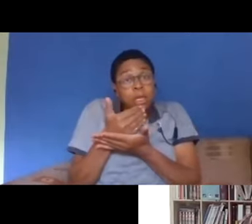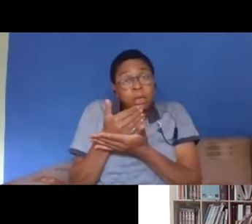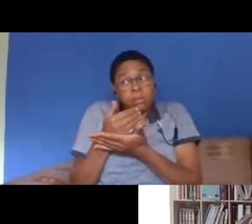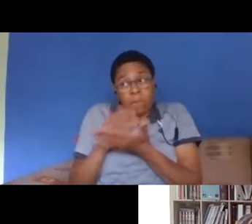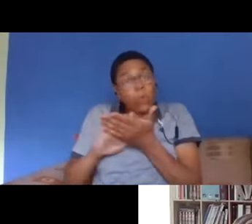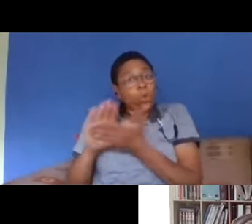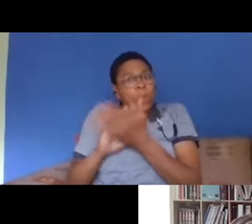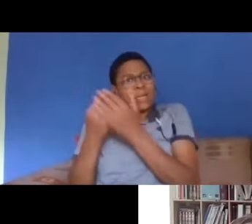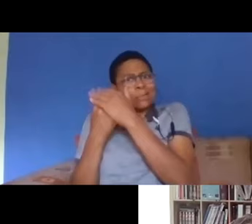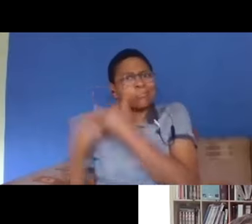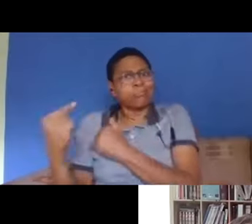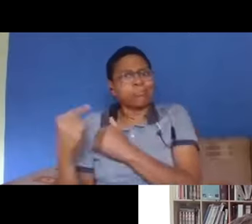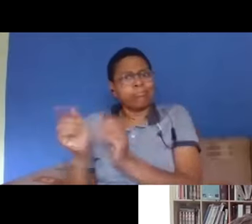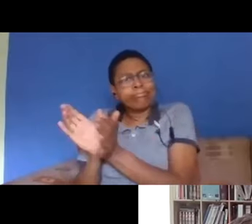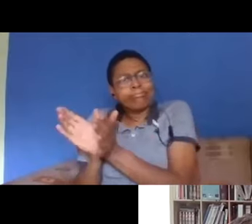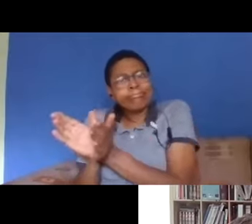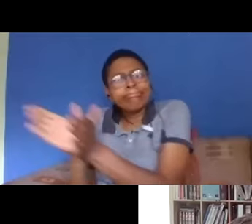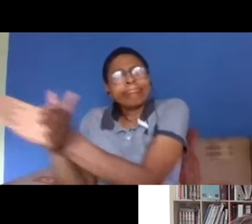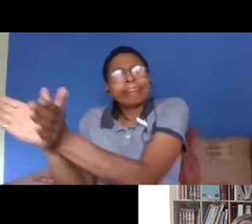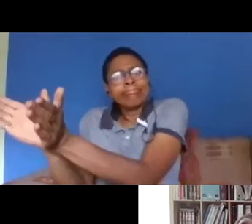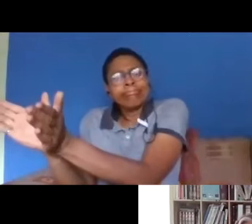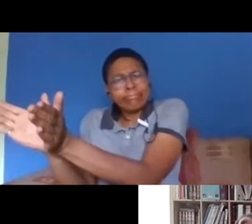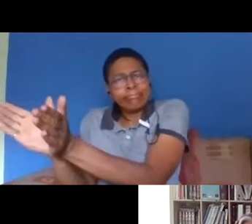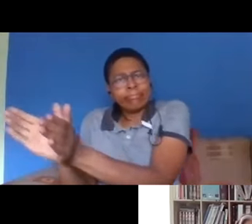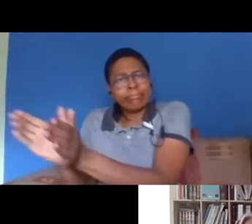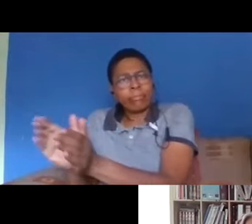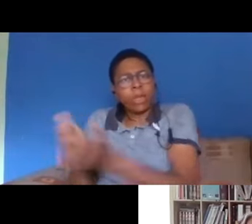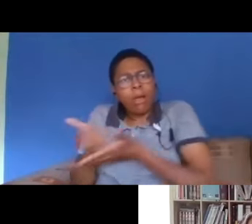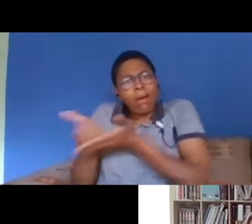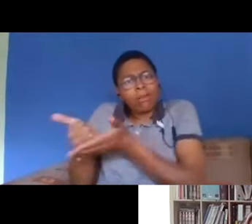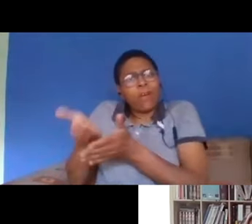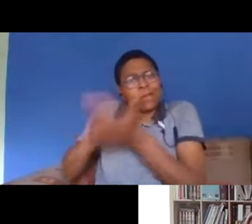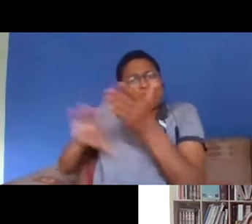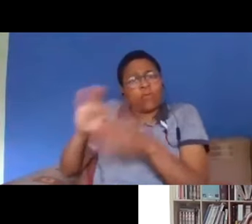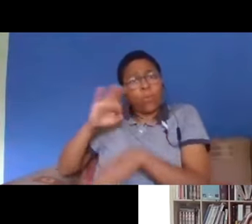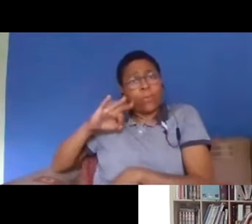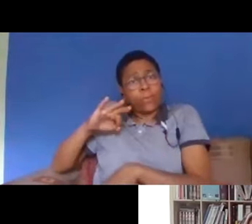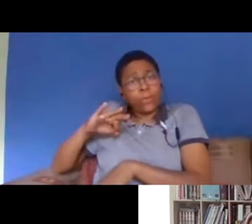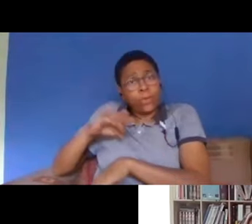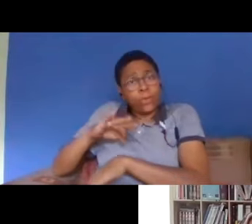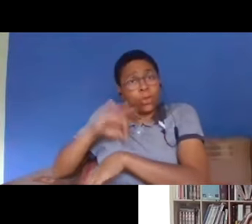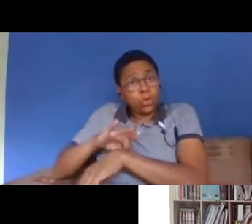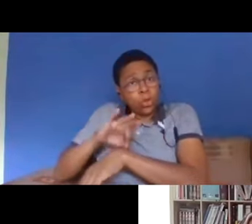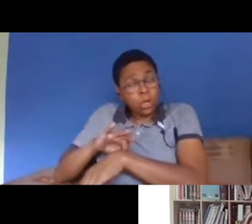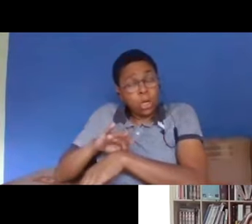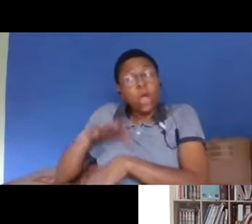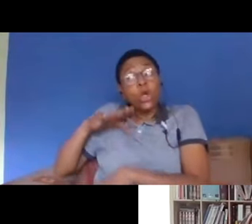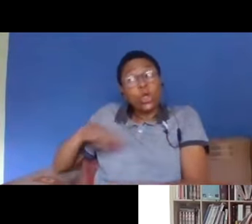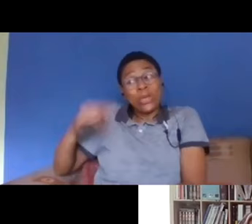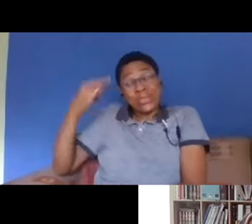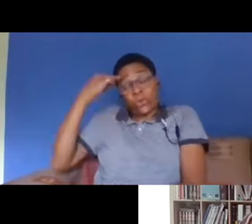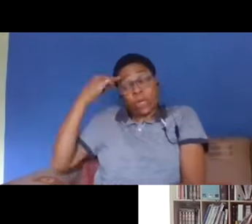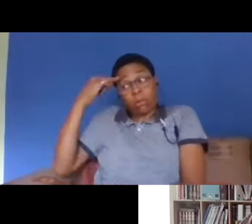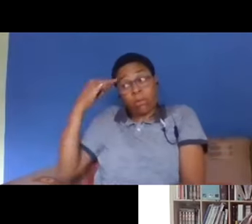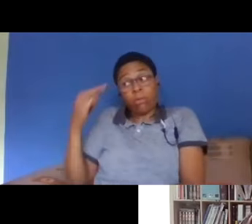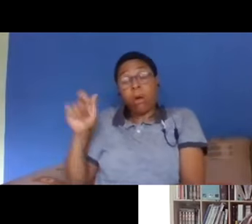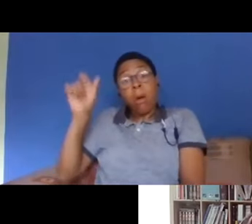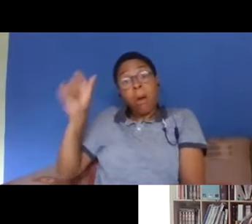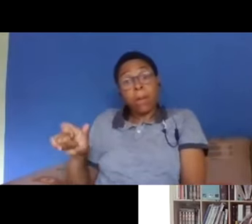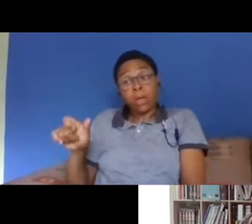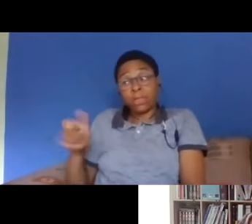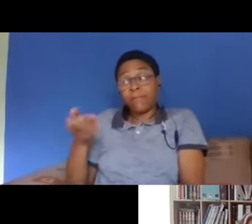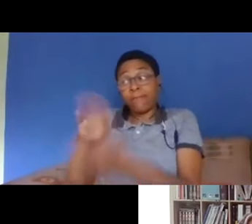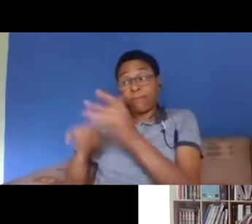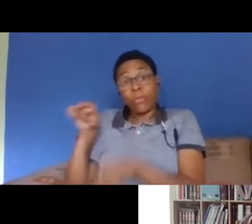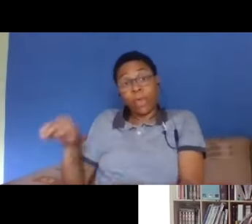as advised by their medical professionals, then you need to think very clearly about someone who's going in and out of work day in,